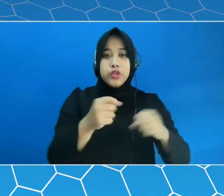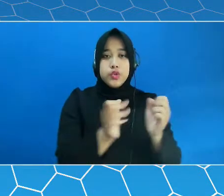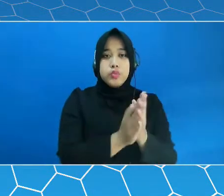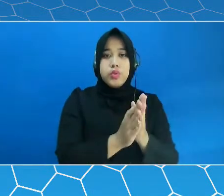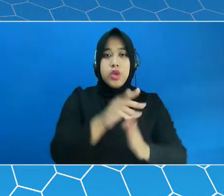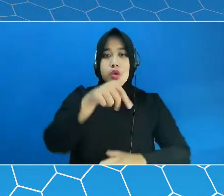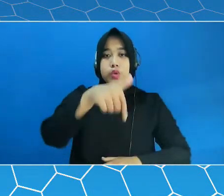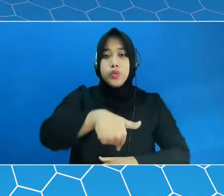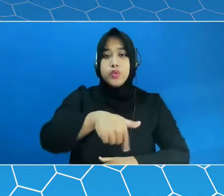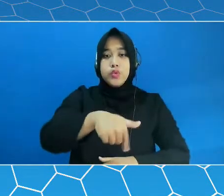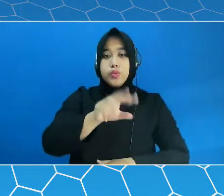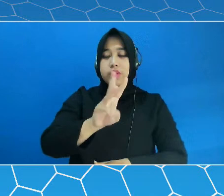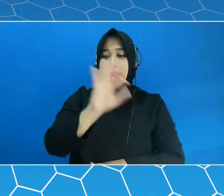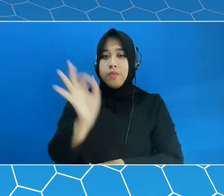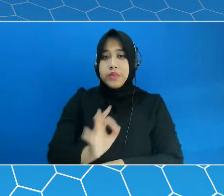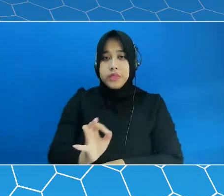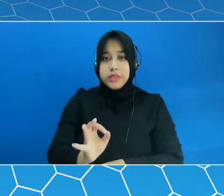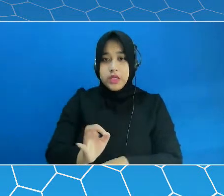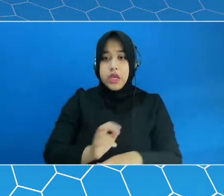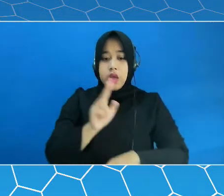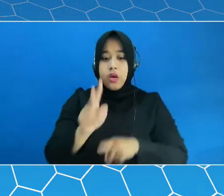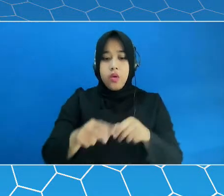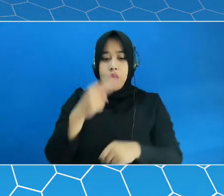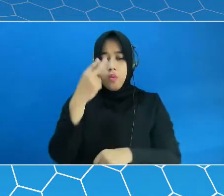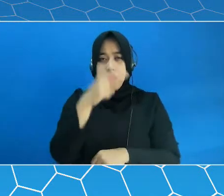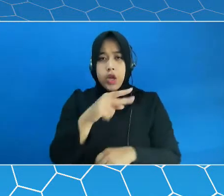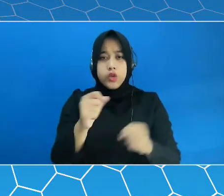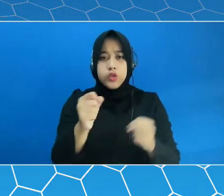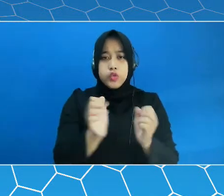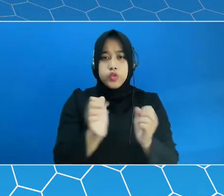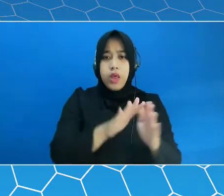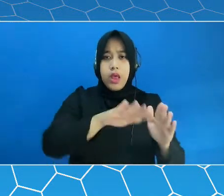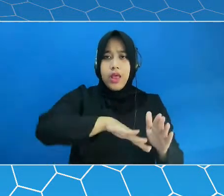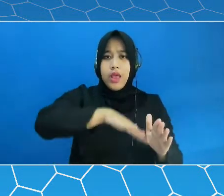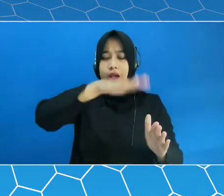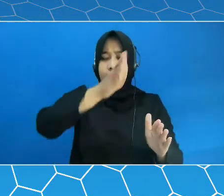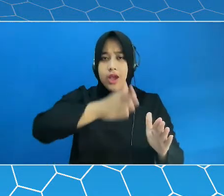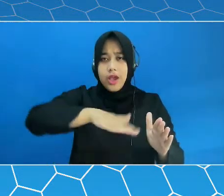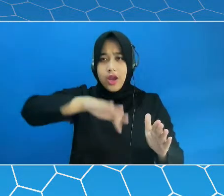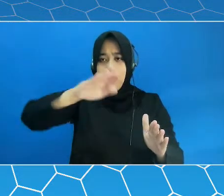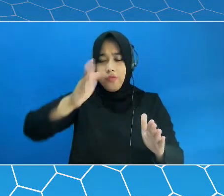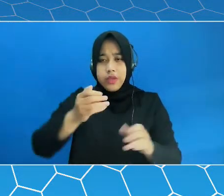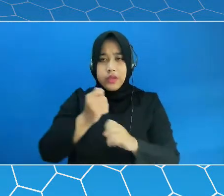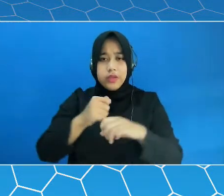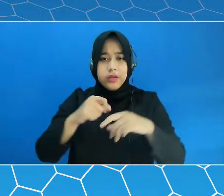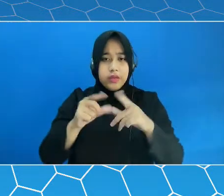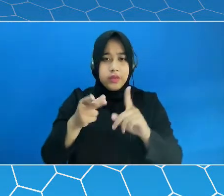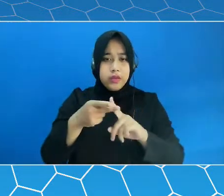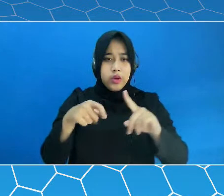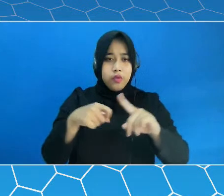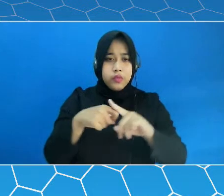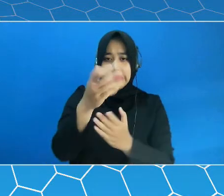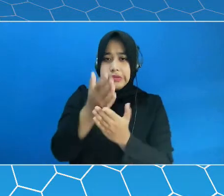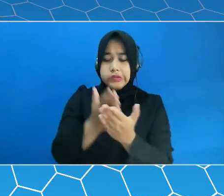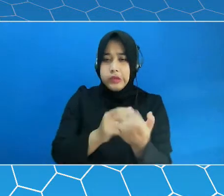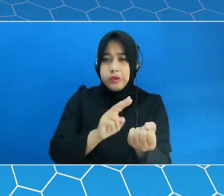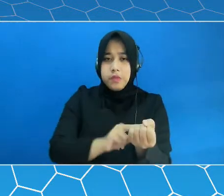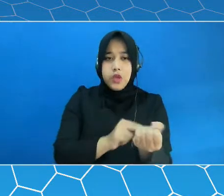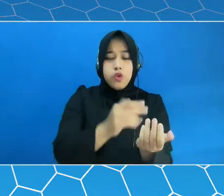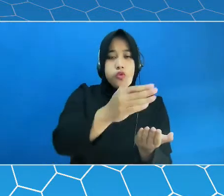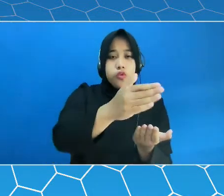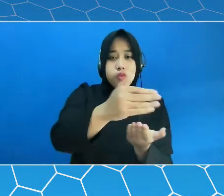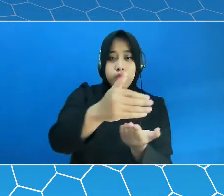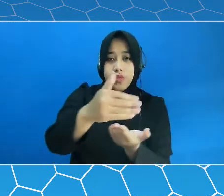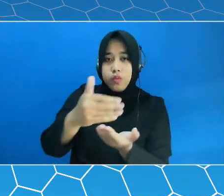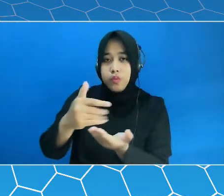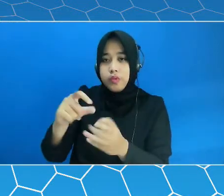we look at the graph, we can see that half of the patients collected data for more than 8 weeks, and